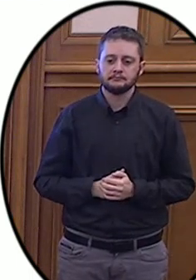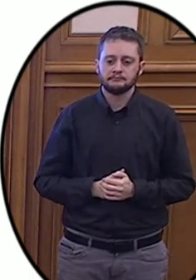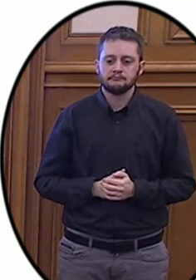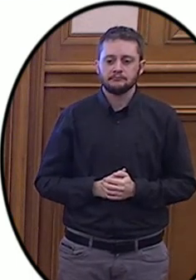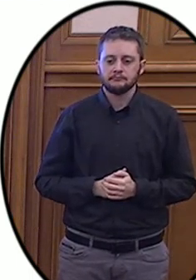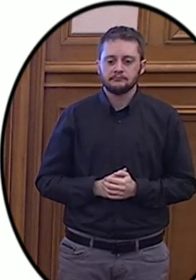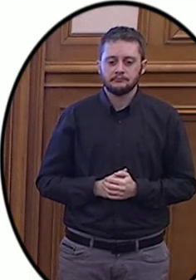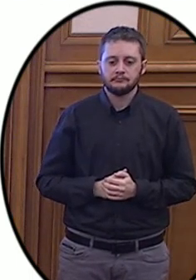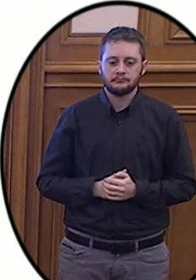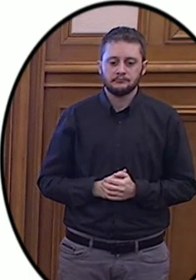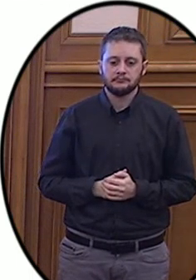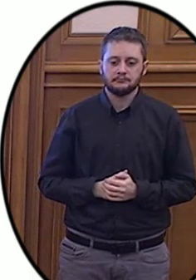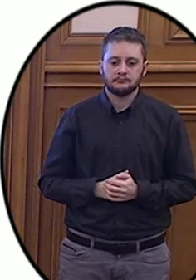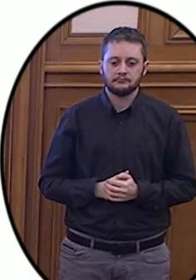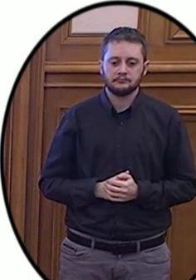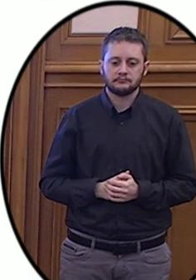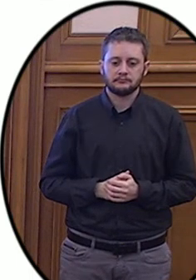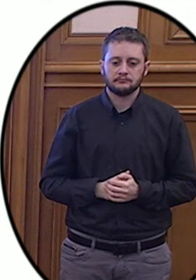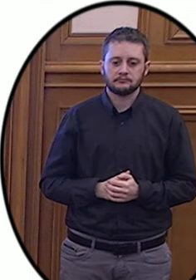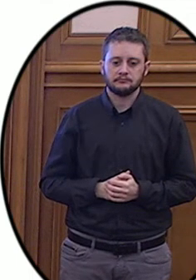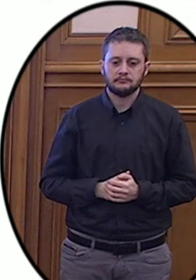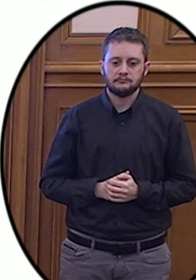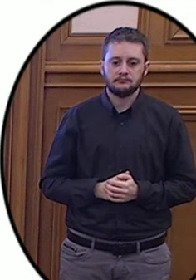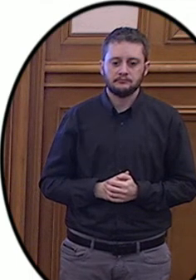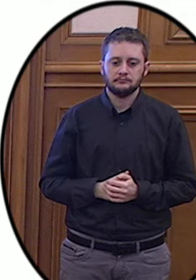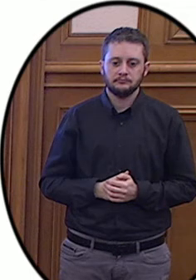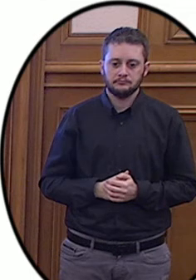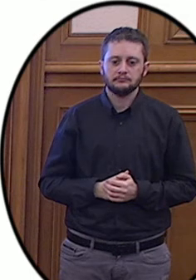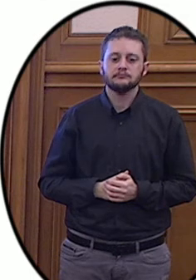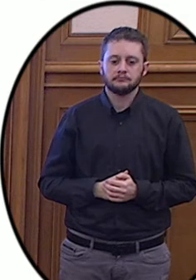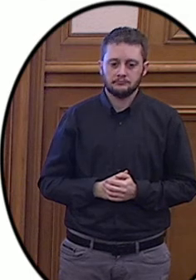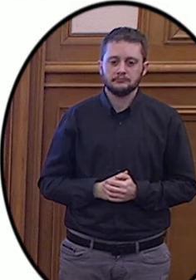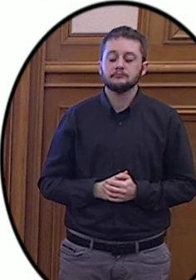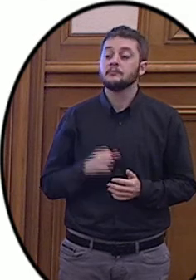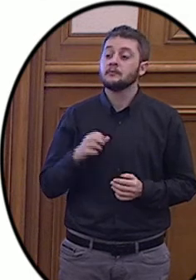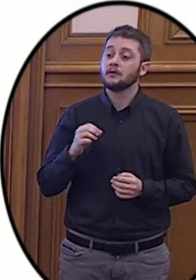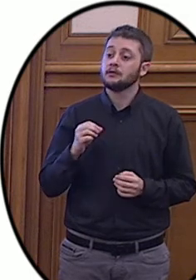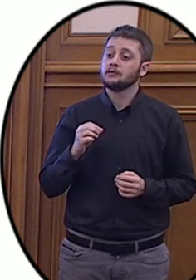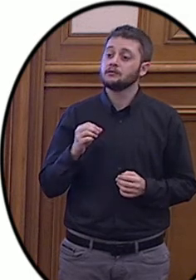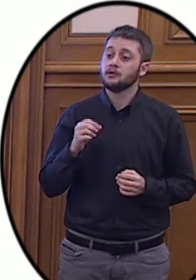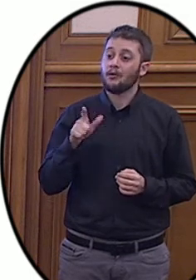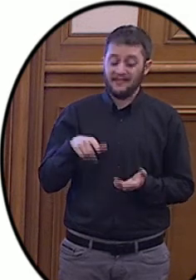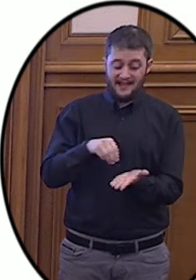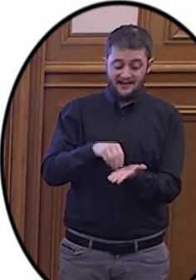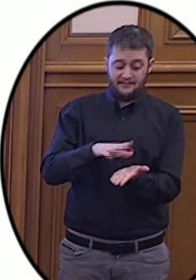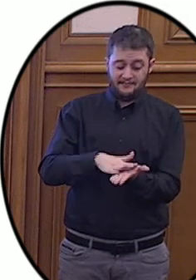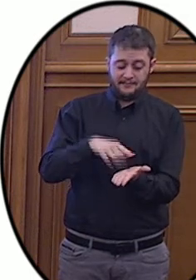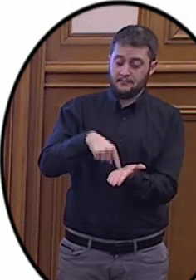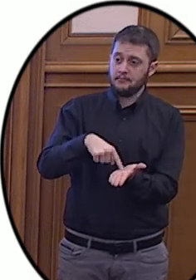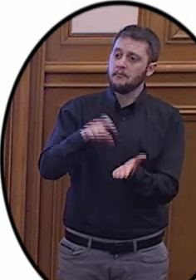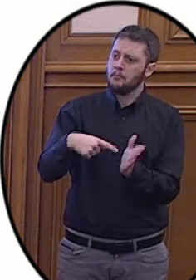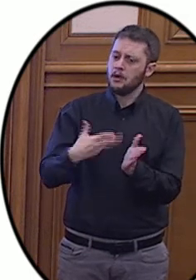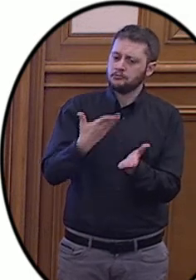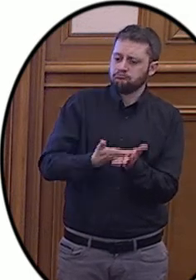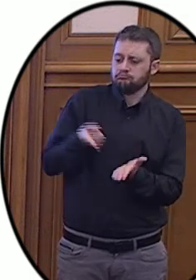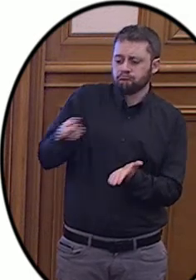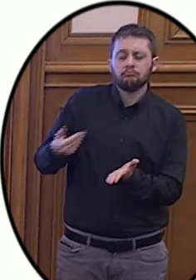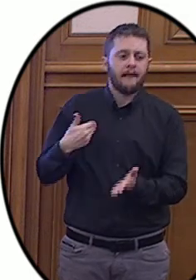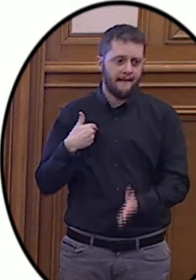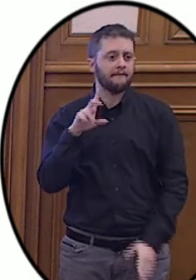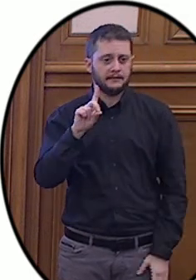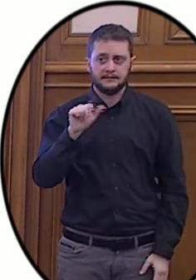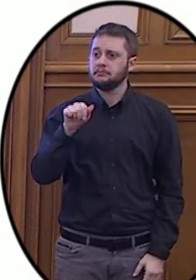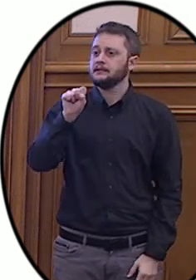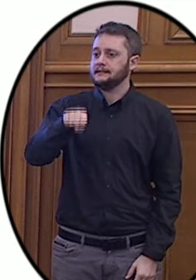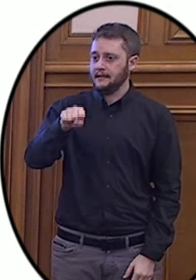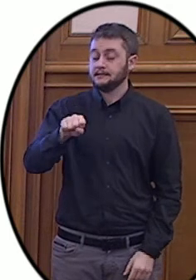The verification must confirm that the individual has a disability, but it does not need to specify what that